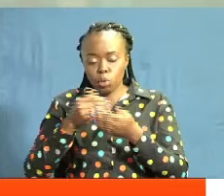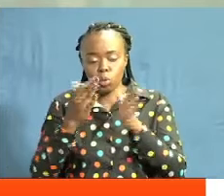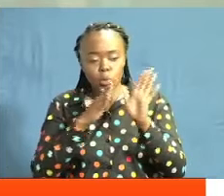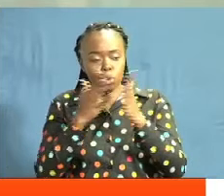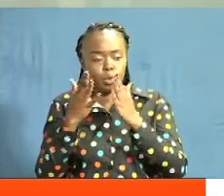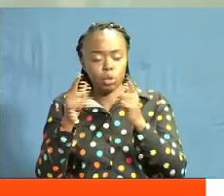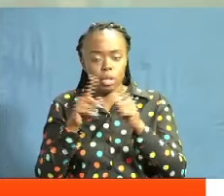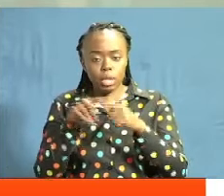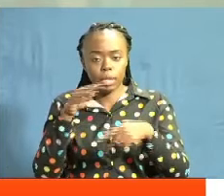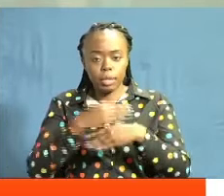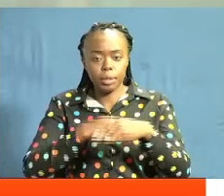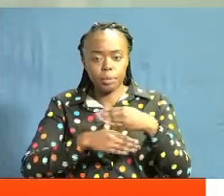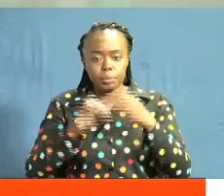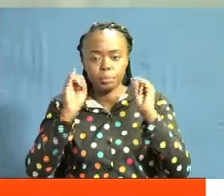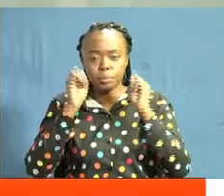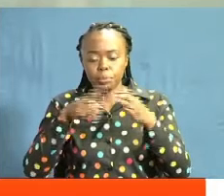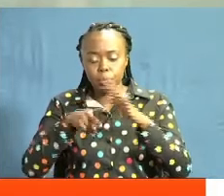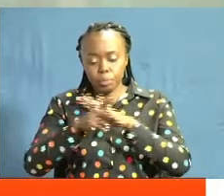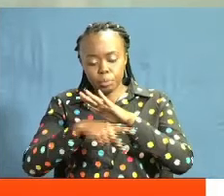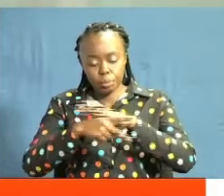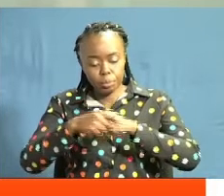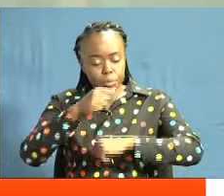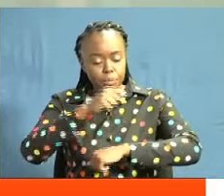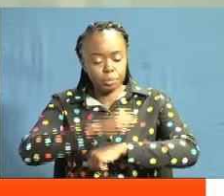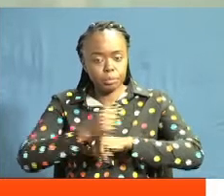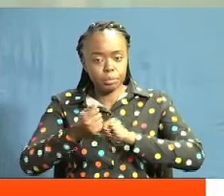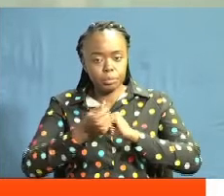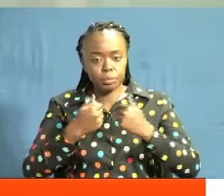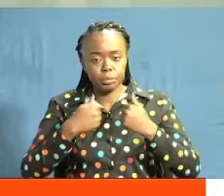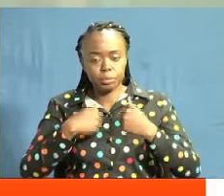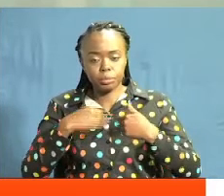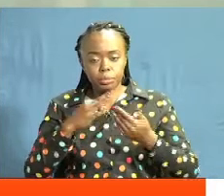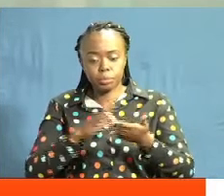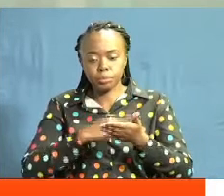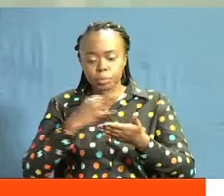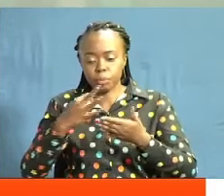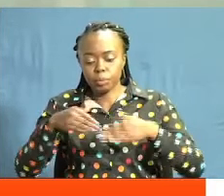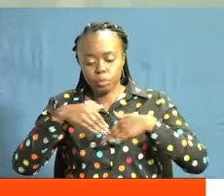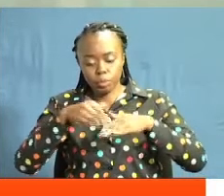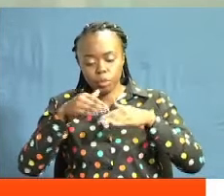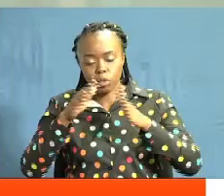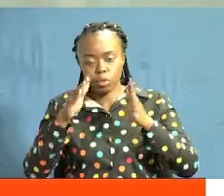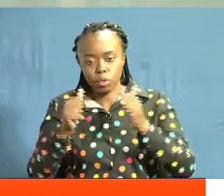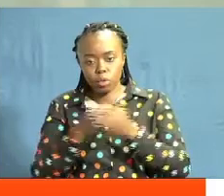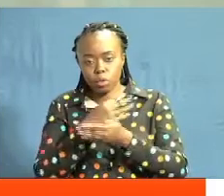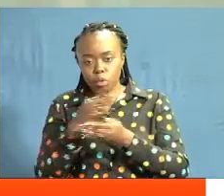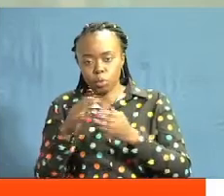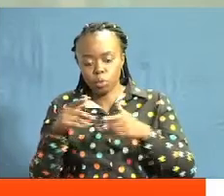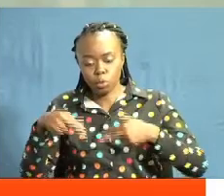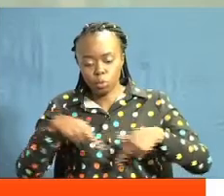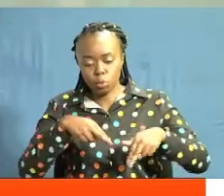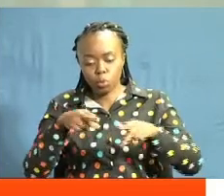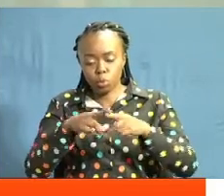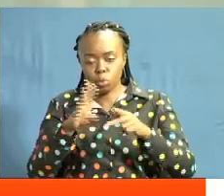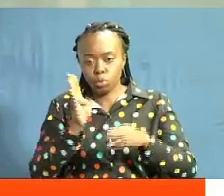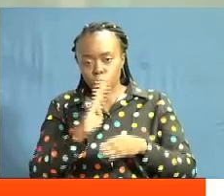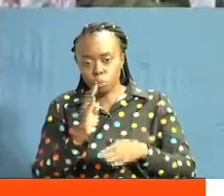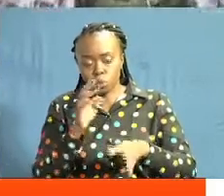to reconstruct Salabani Primary School, which was submerged following the swelling of Lake Baringo.